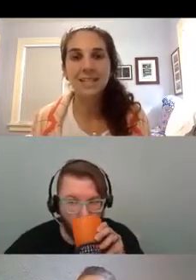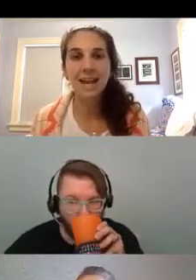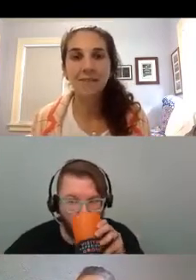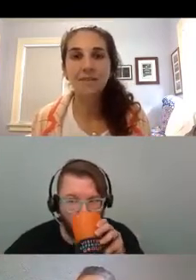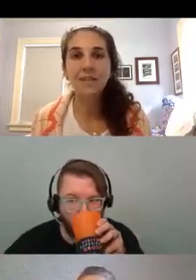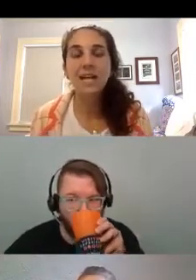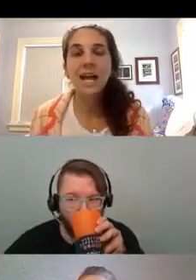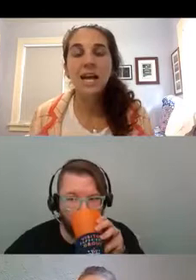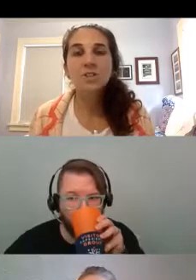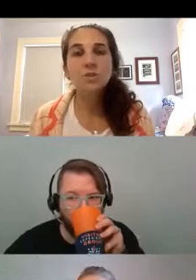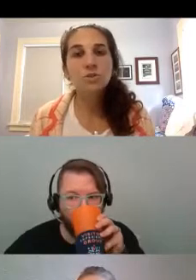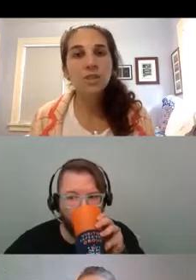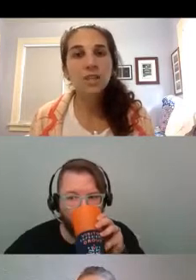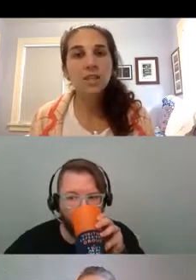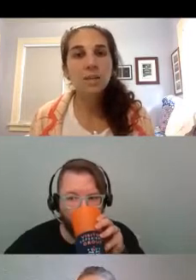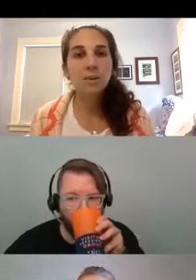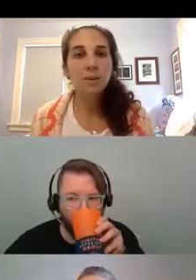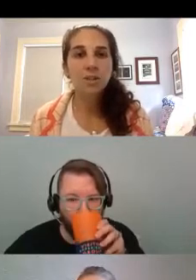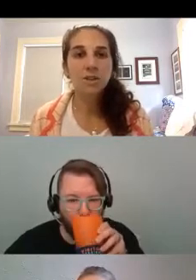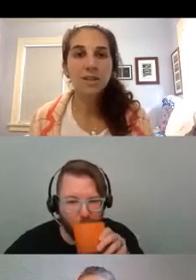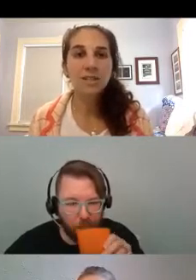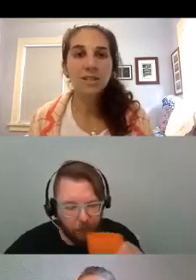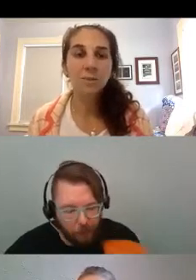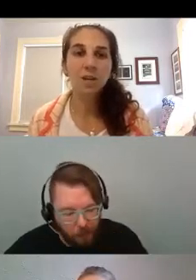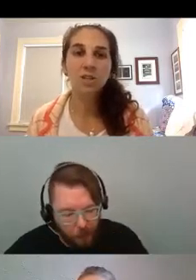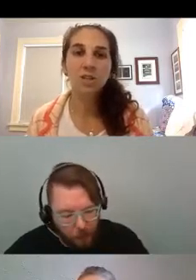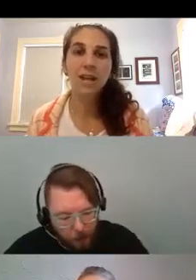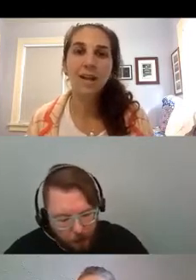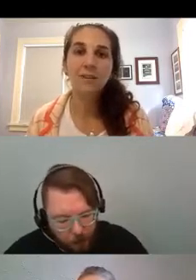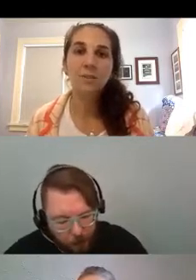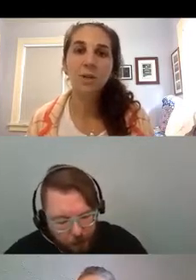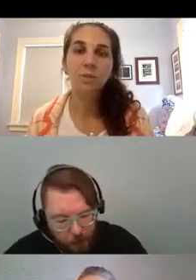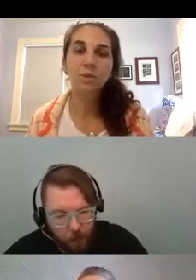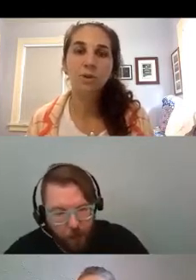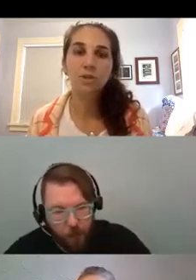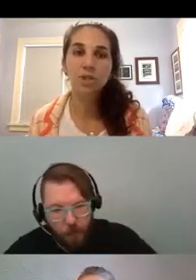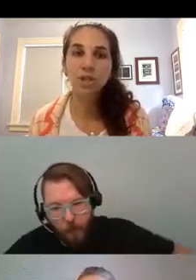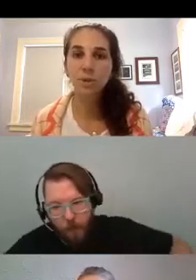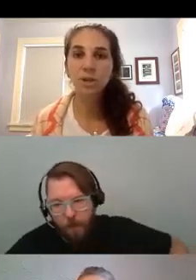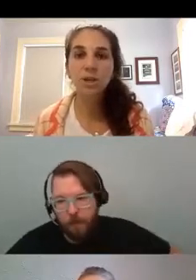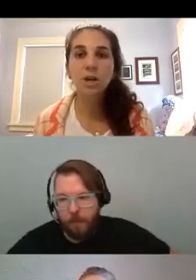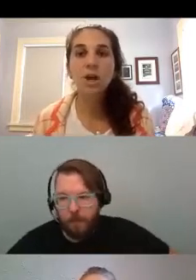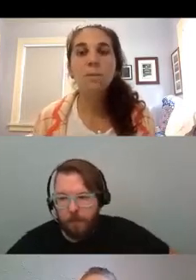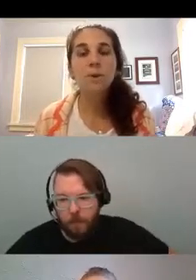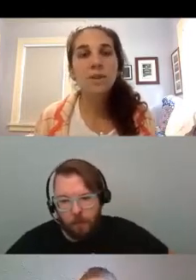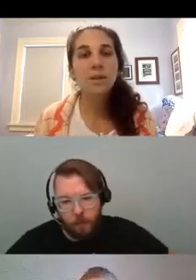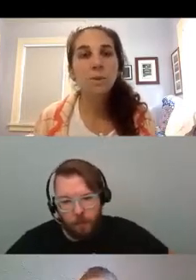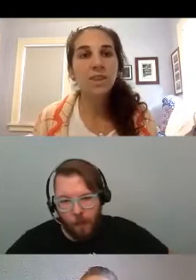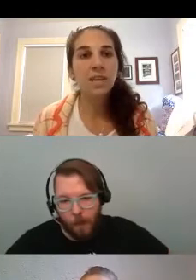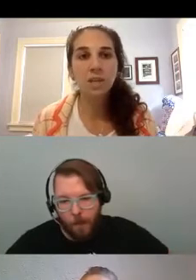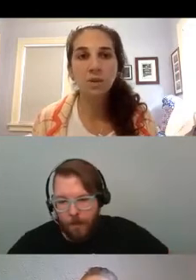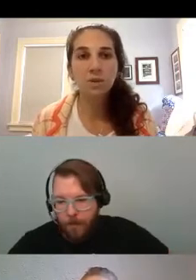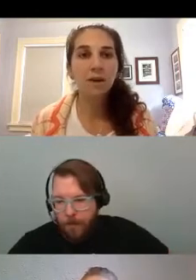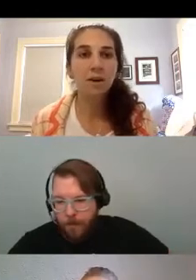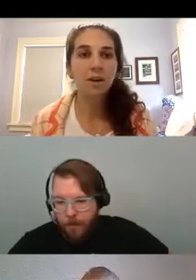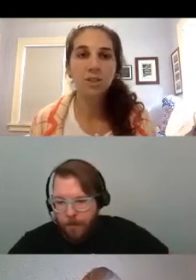the staff. And so it was really important to us that we understood how someone approached their work more than what they knew about art